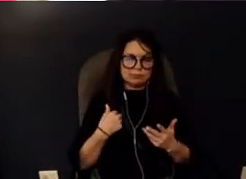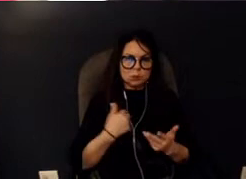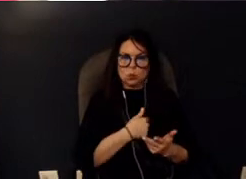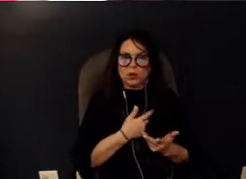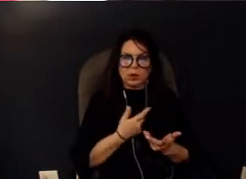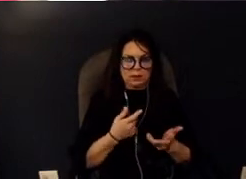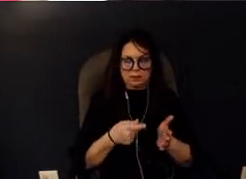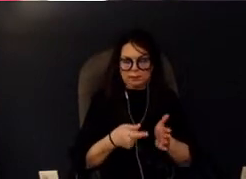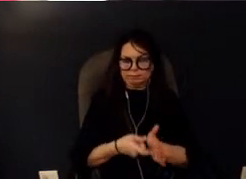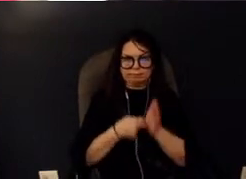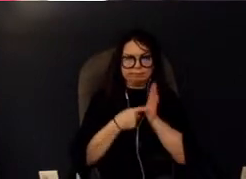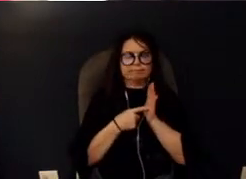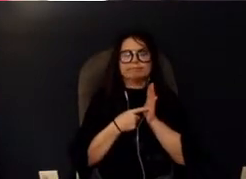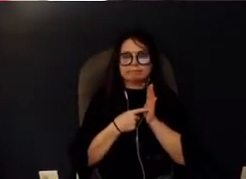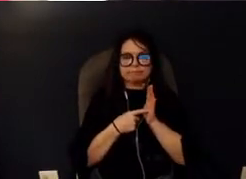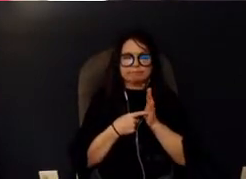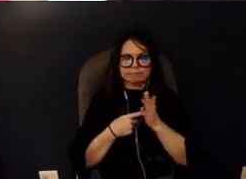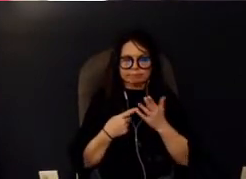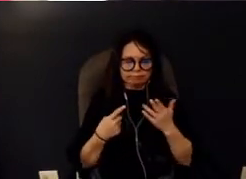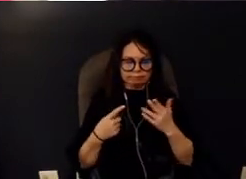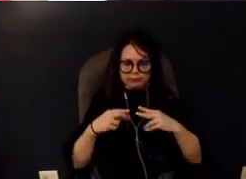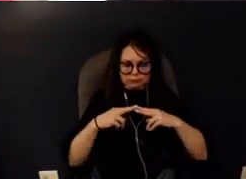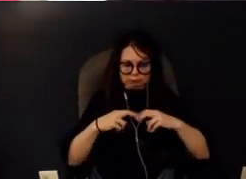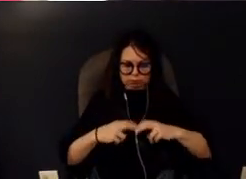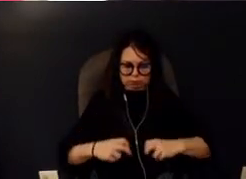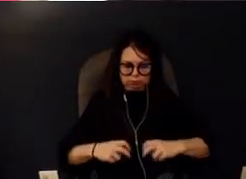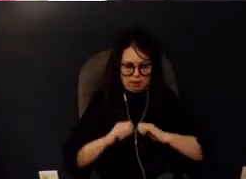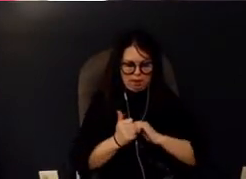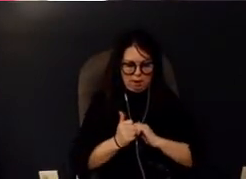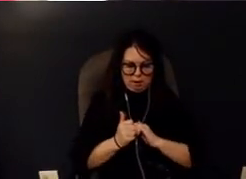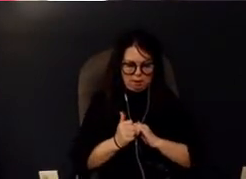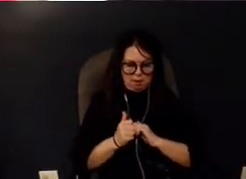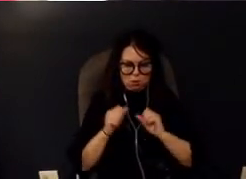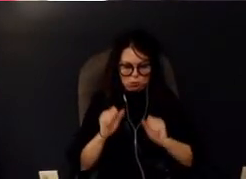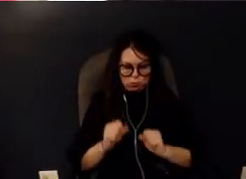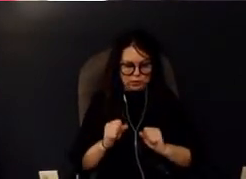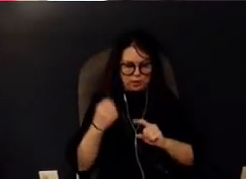what ways can we achieve that. And I am proud of